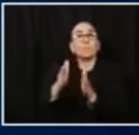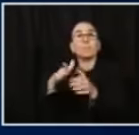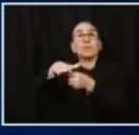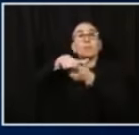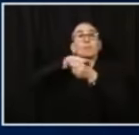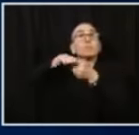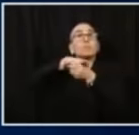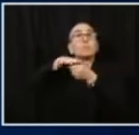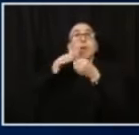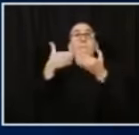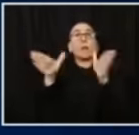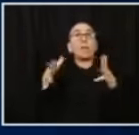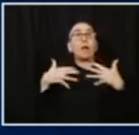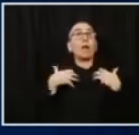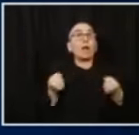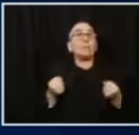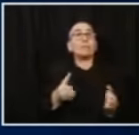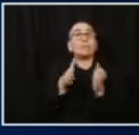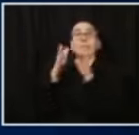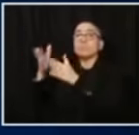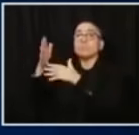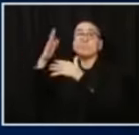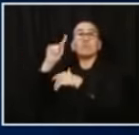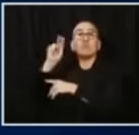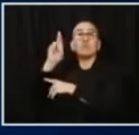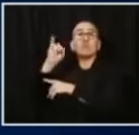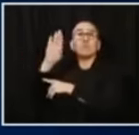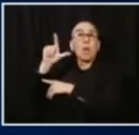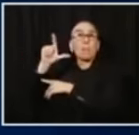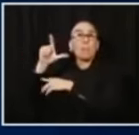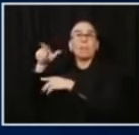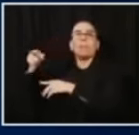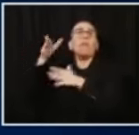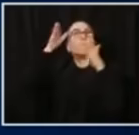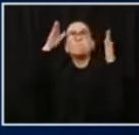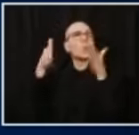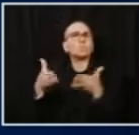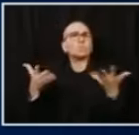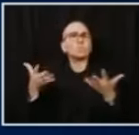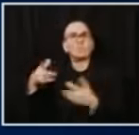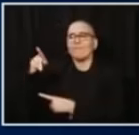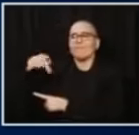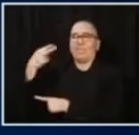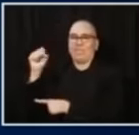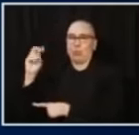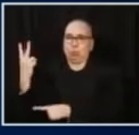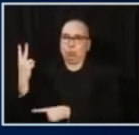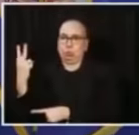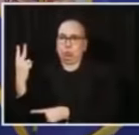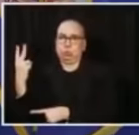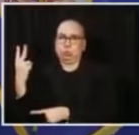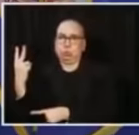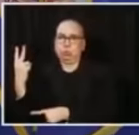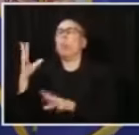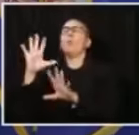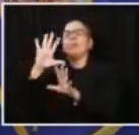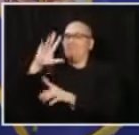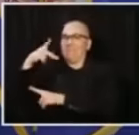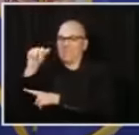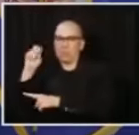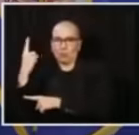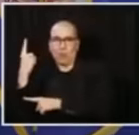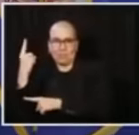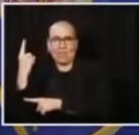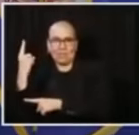are focusing on all parts of phase 1 because as we move from phase 1A, we will be moving away from